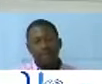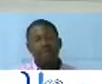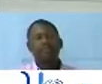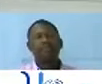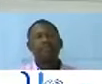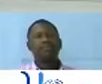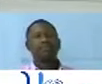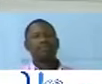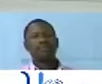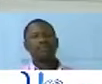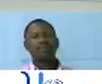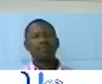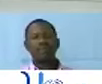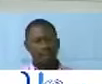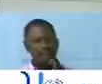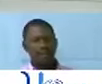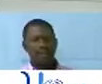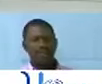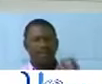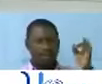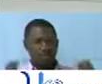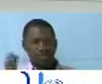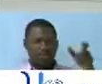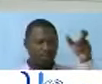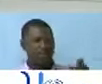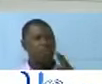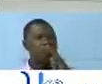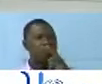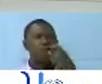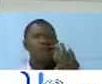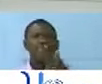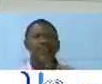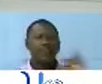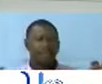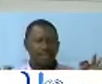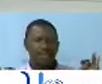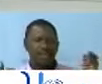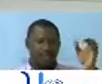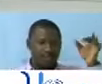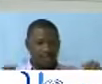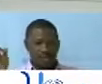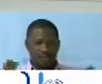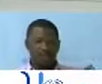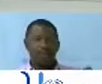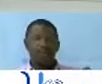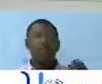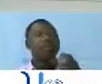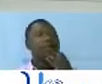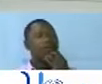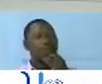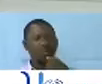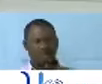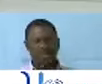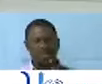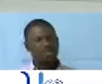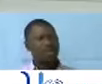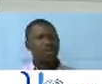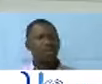I believe the judge who acquitted him was also terminated. Judge bi nga xamni nak moko bayyi ne loi topatu ko dara momi dakkon nañ ko.